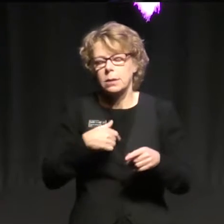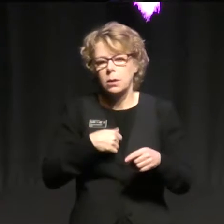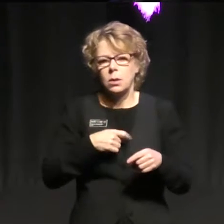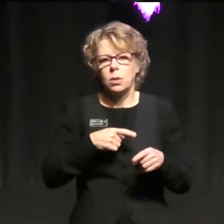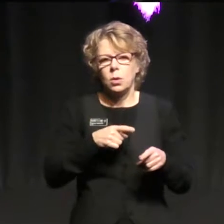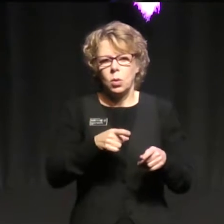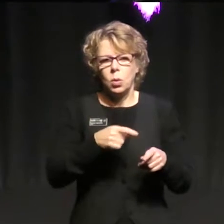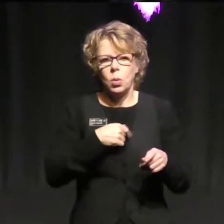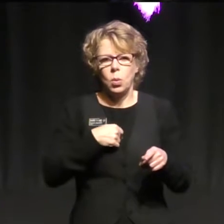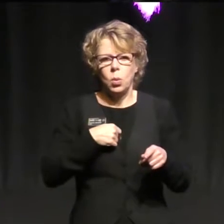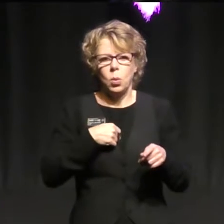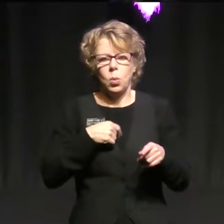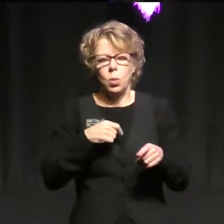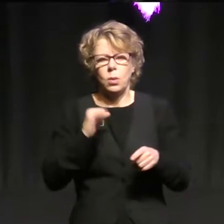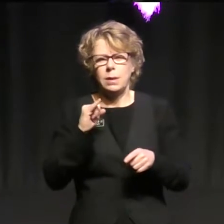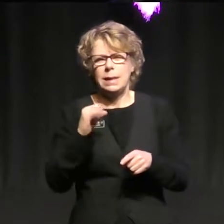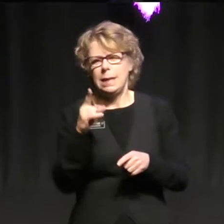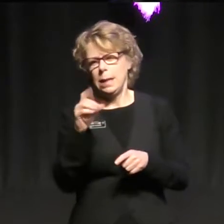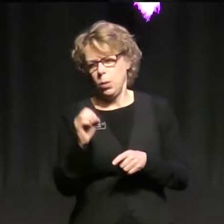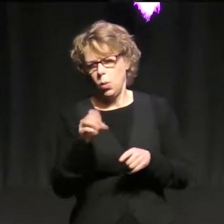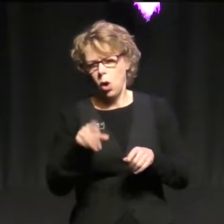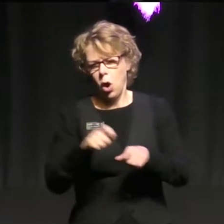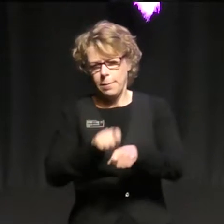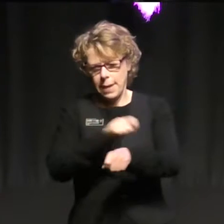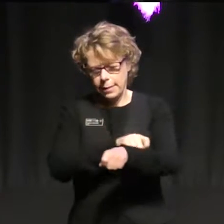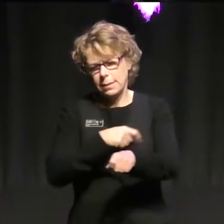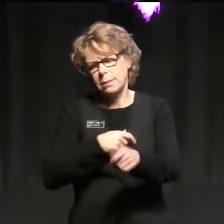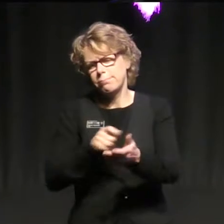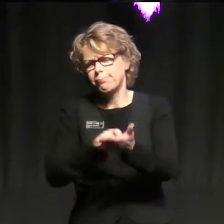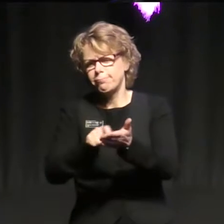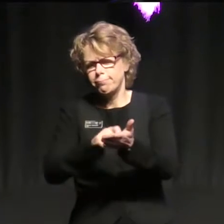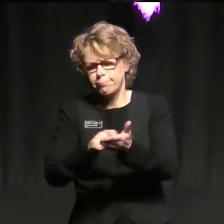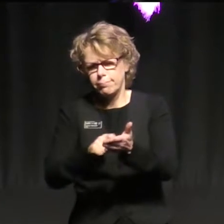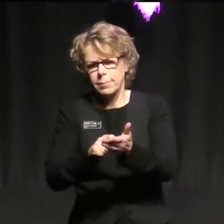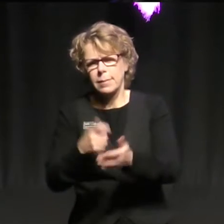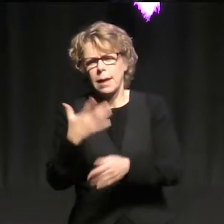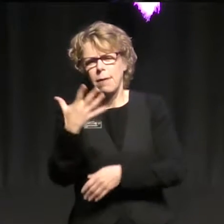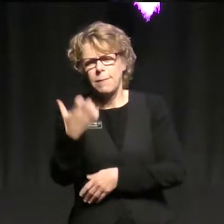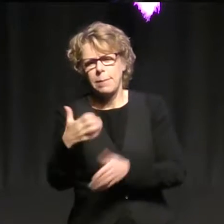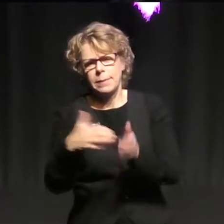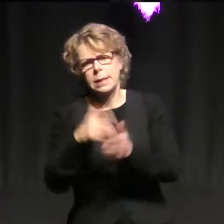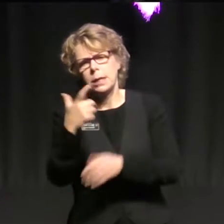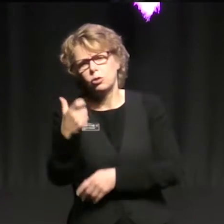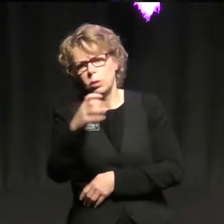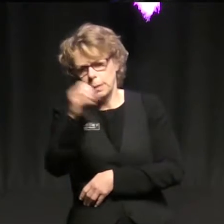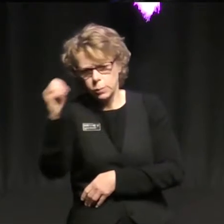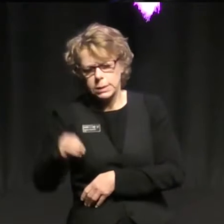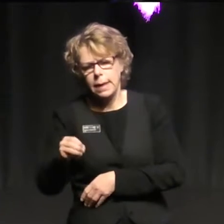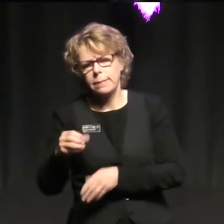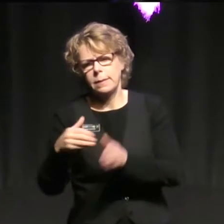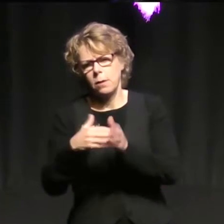estimated by ILO to be approximately 50 to 70% of the